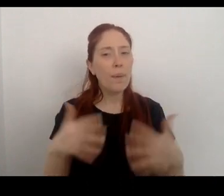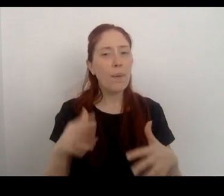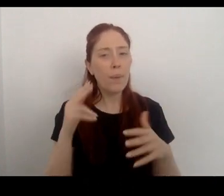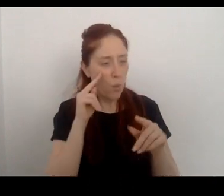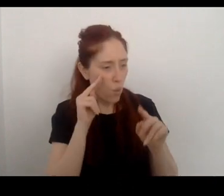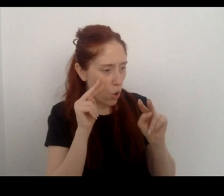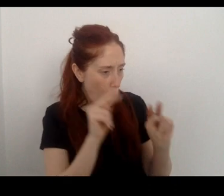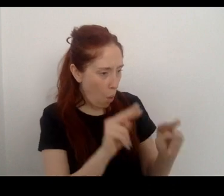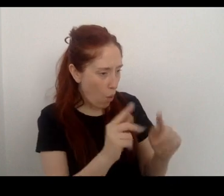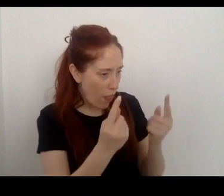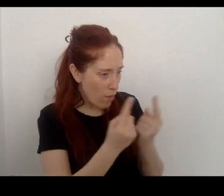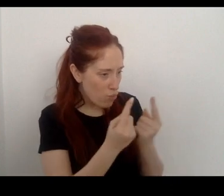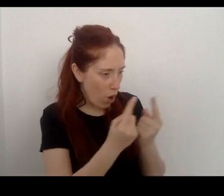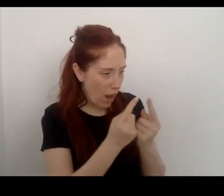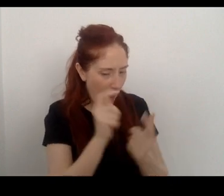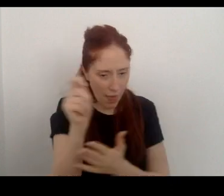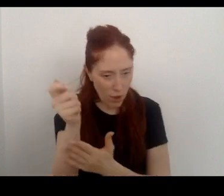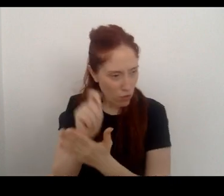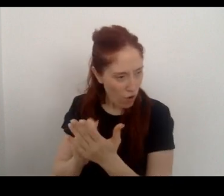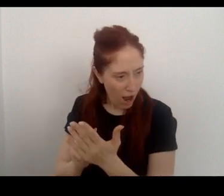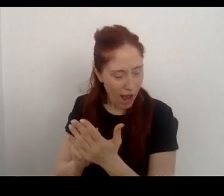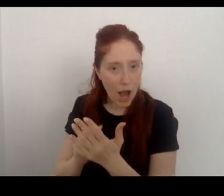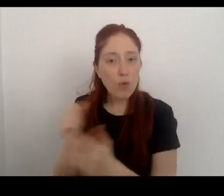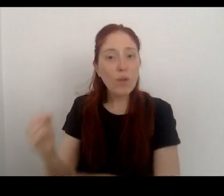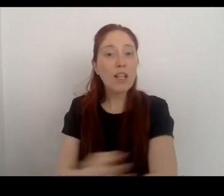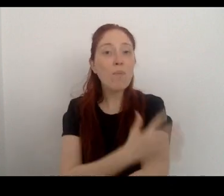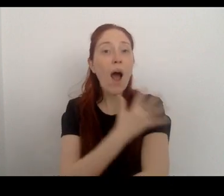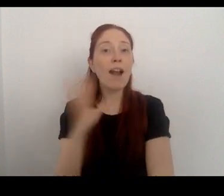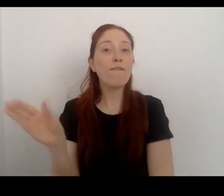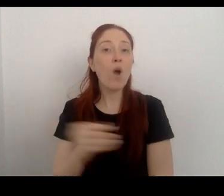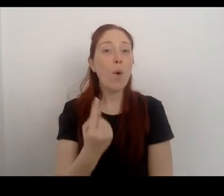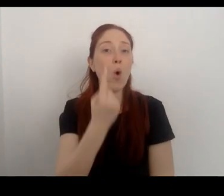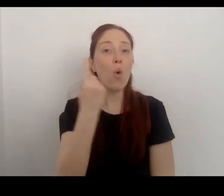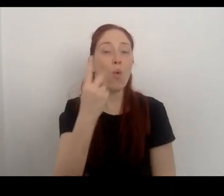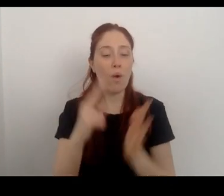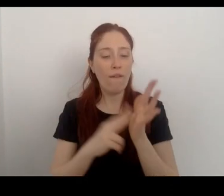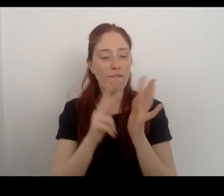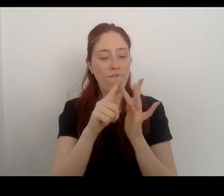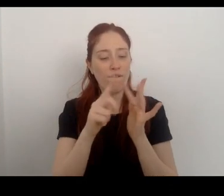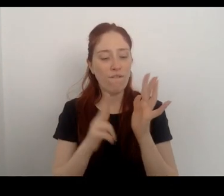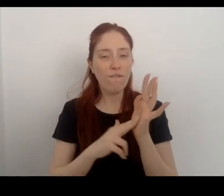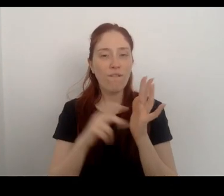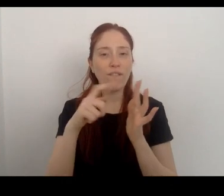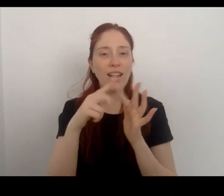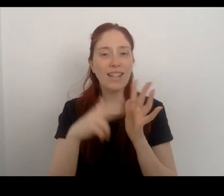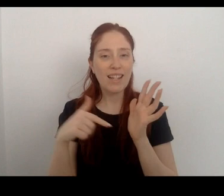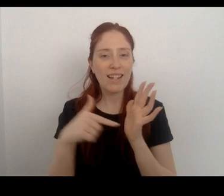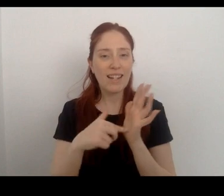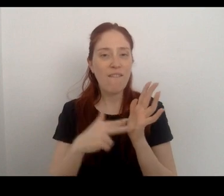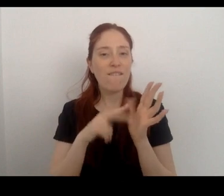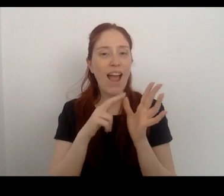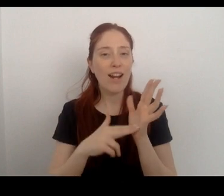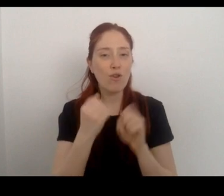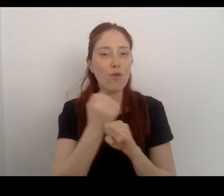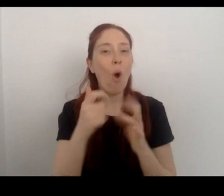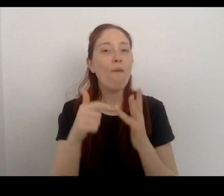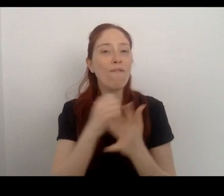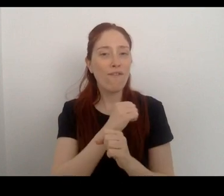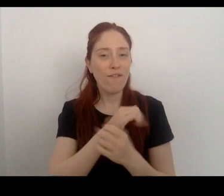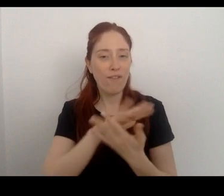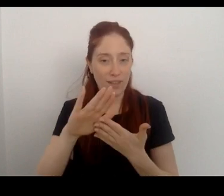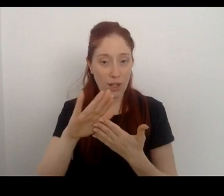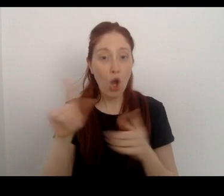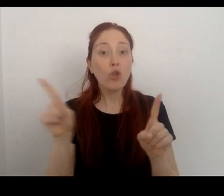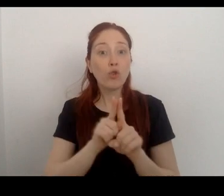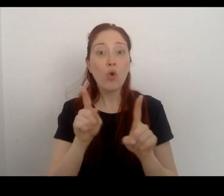artist Vincent van Gogh. She also was interested in architecture. Sometimes, just even